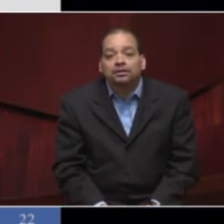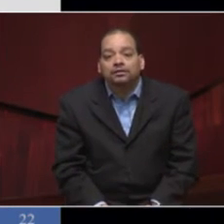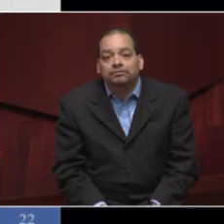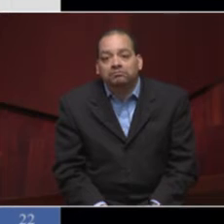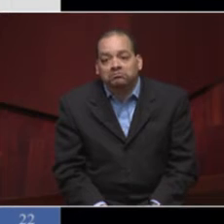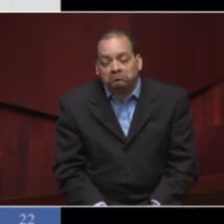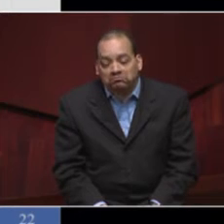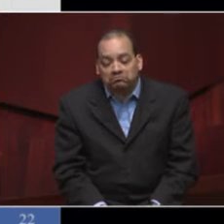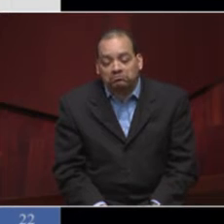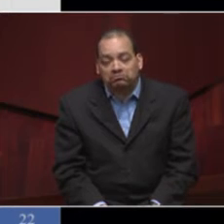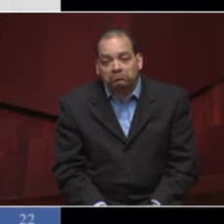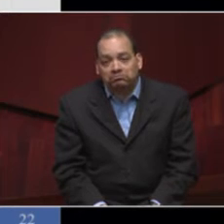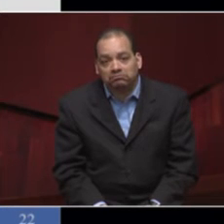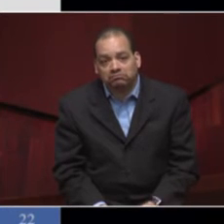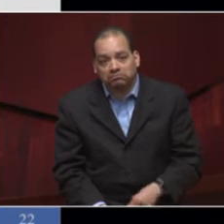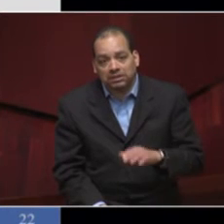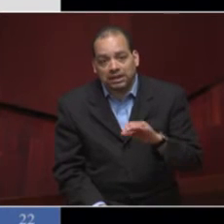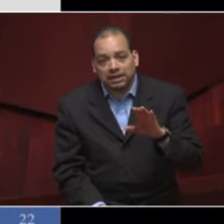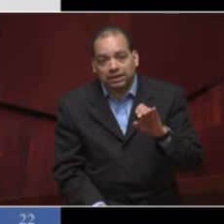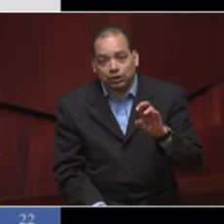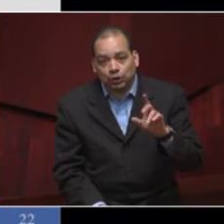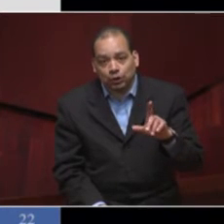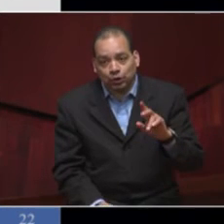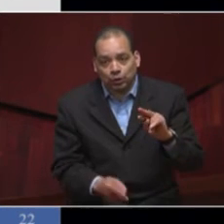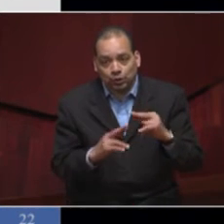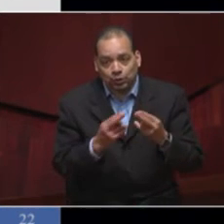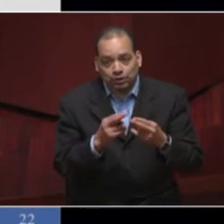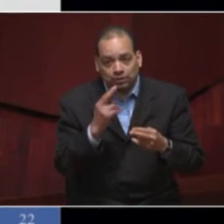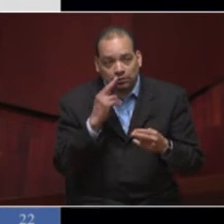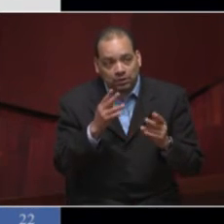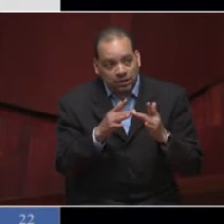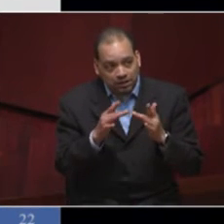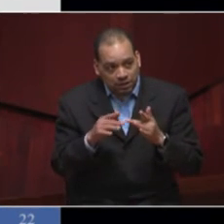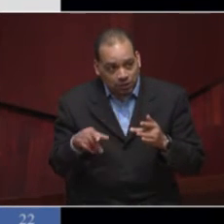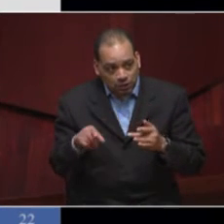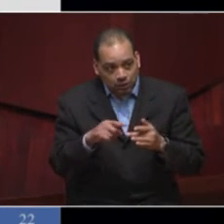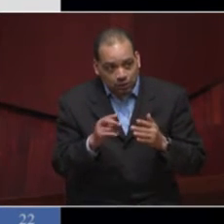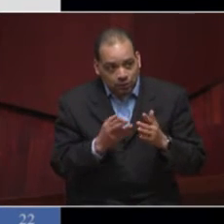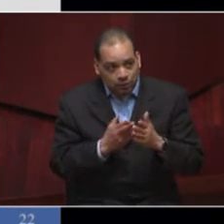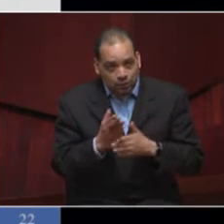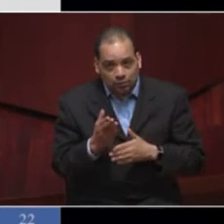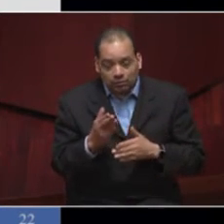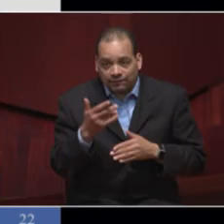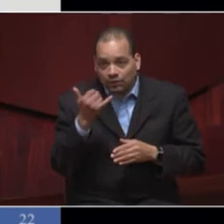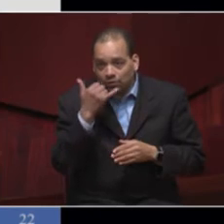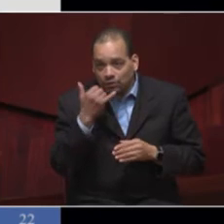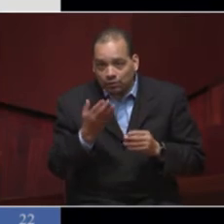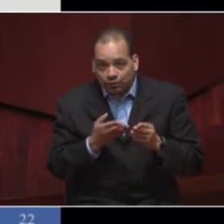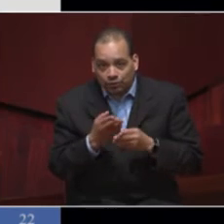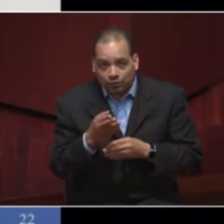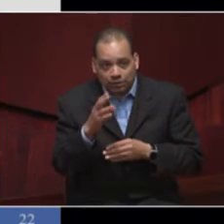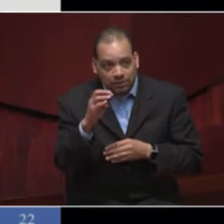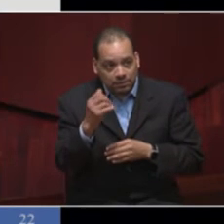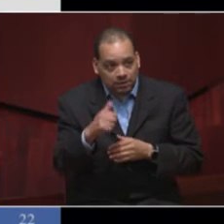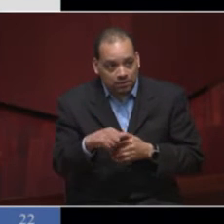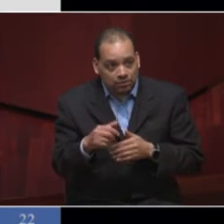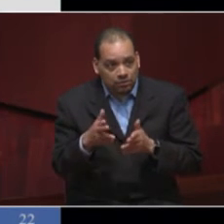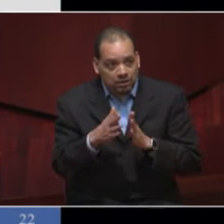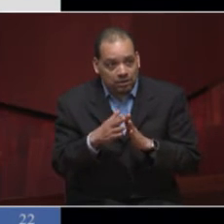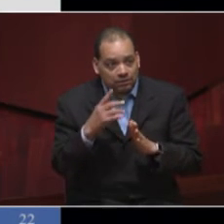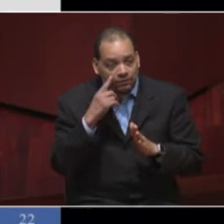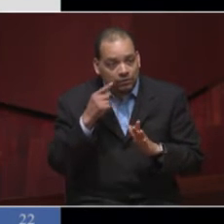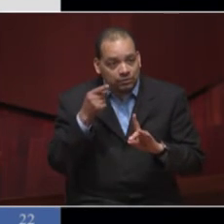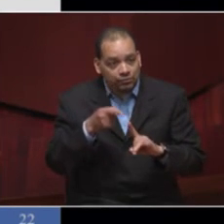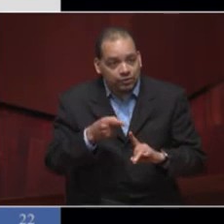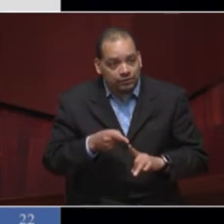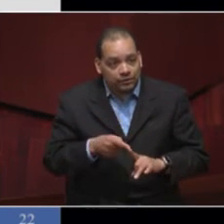custodial unit, the archival unit, will be in touch with you by phone or by email to ask you questions if there are things about a specific transfer request or requests